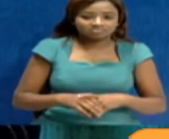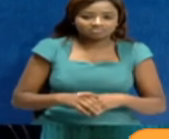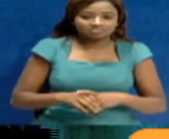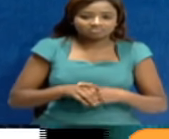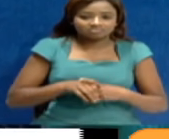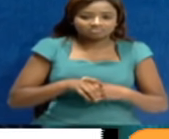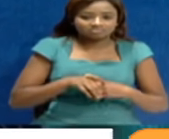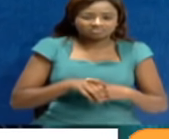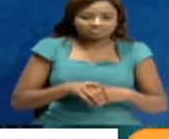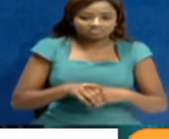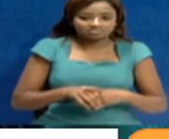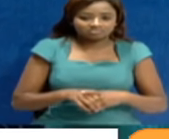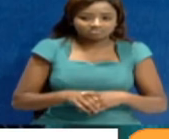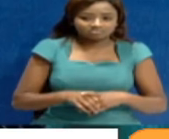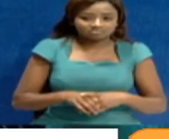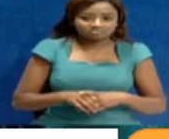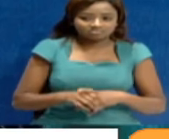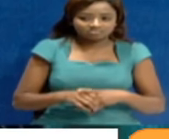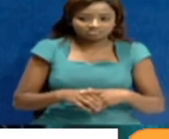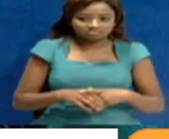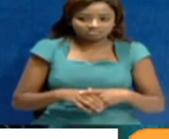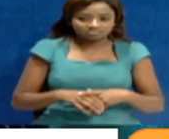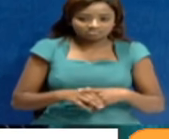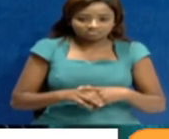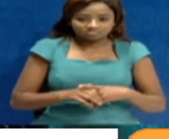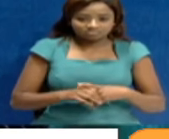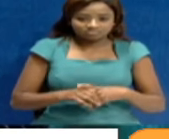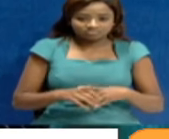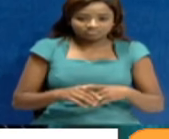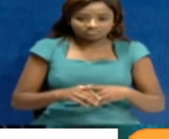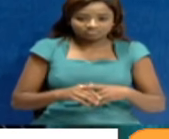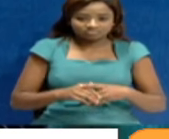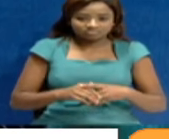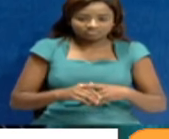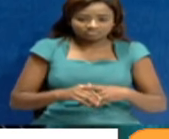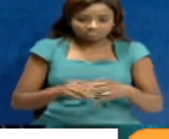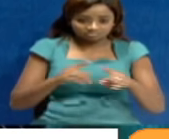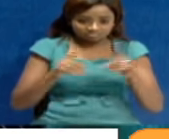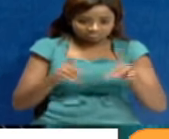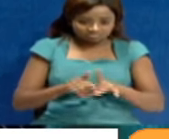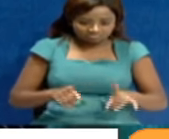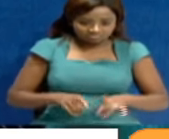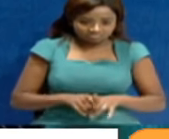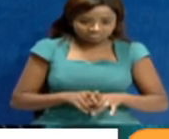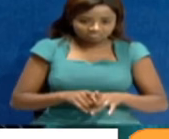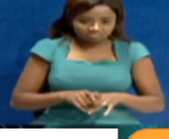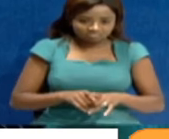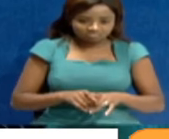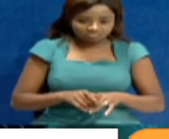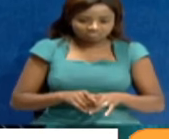made while he was commenting on the judgment. But be it as it may, the person at fault, to be